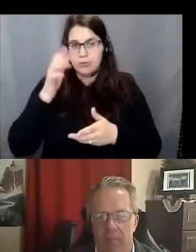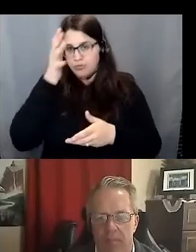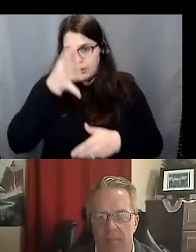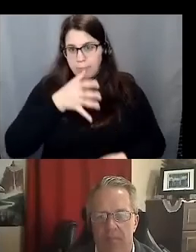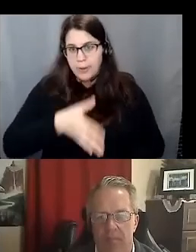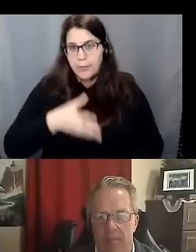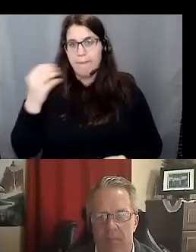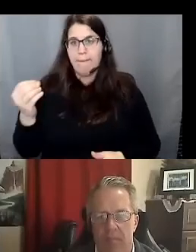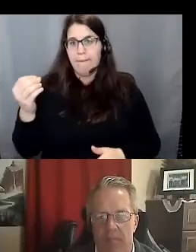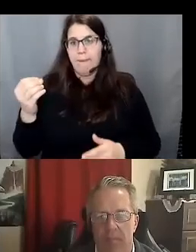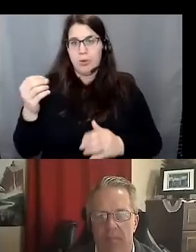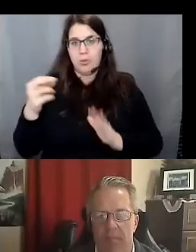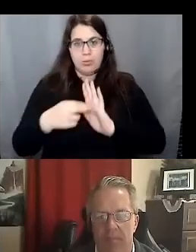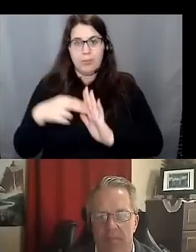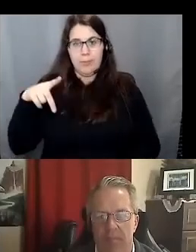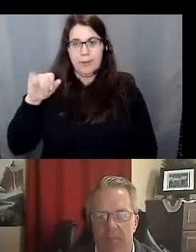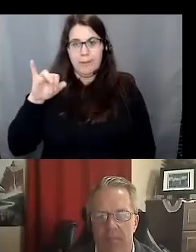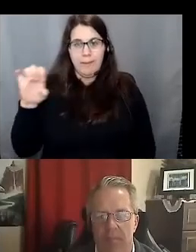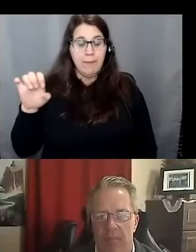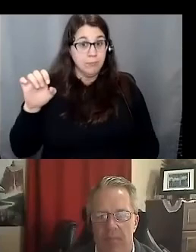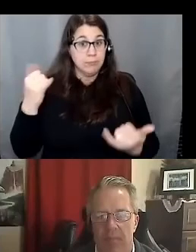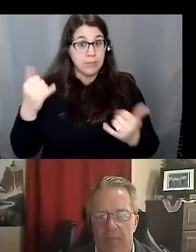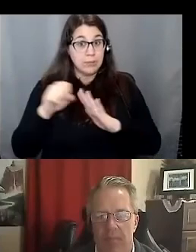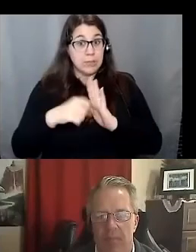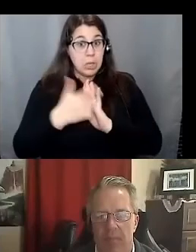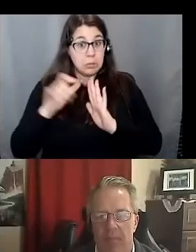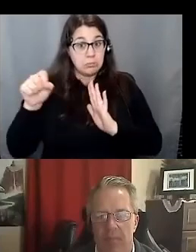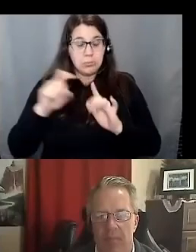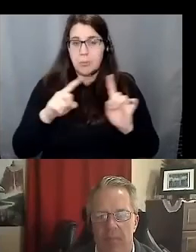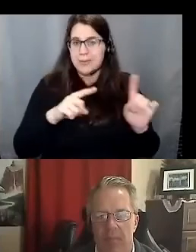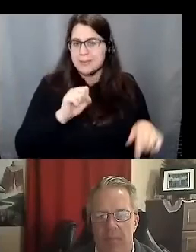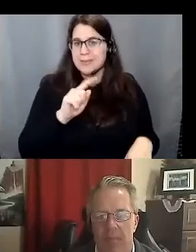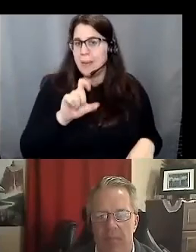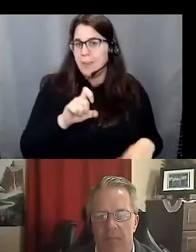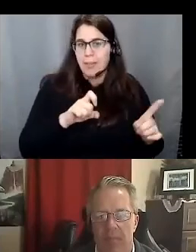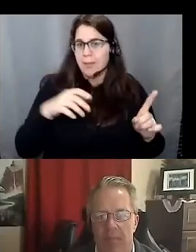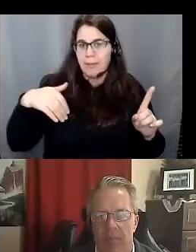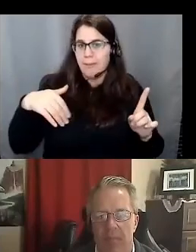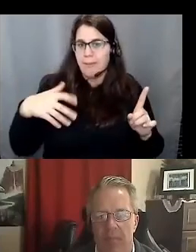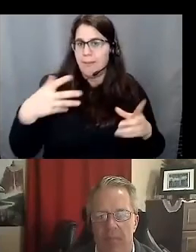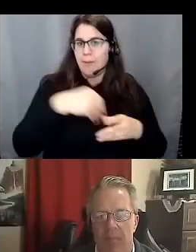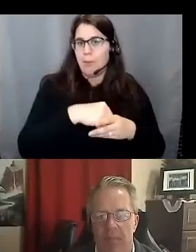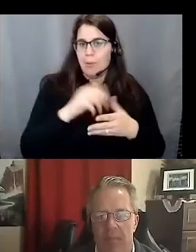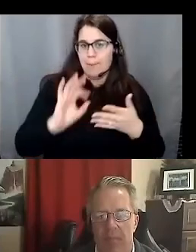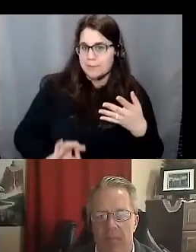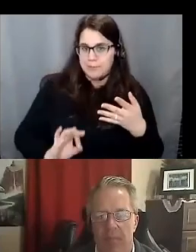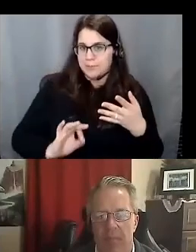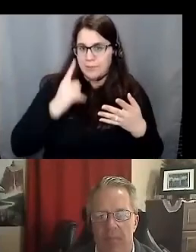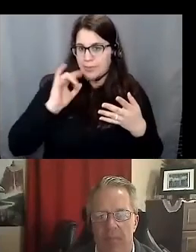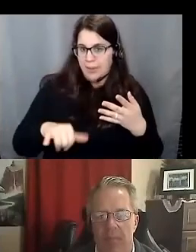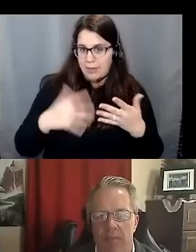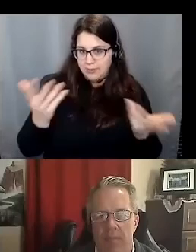is state law now. However, our stable online platform, it does not yet include those additional